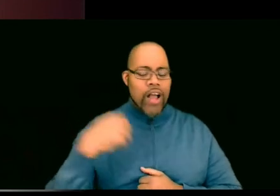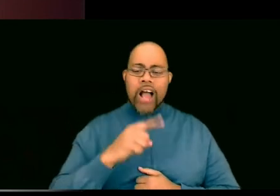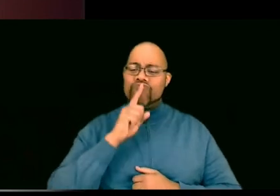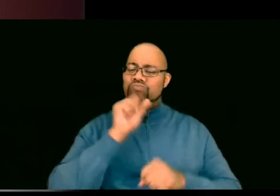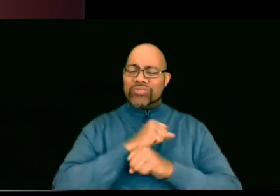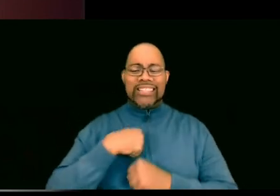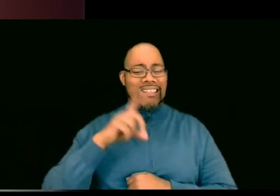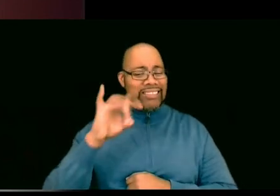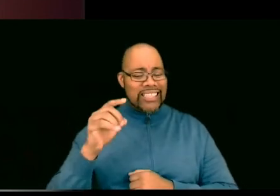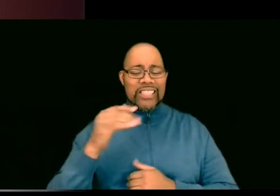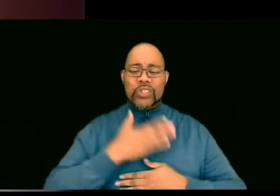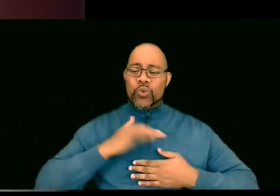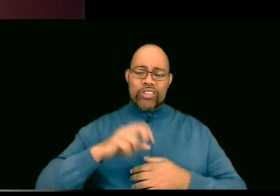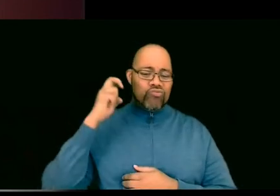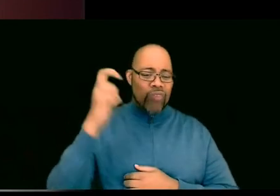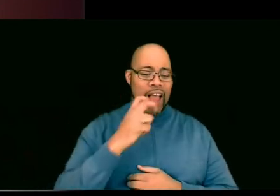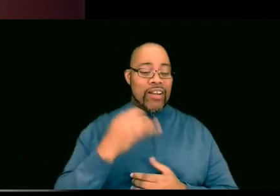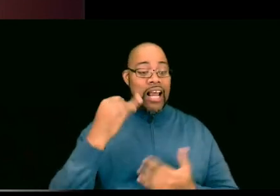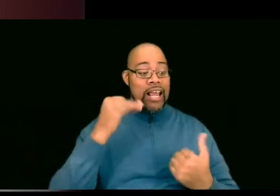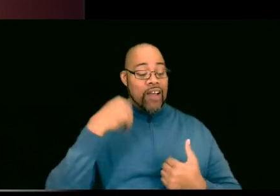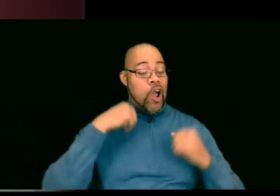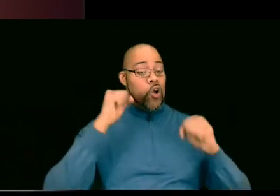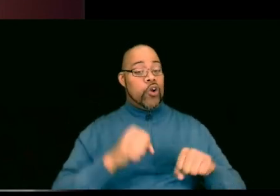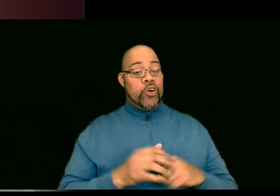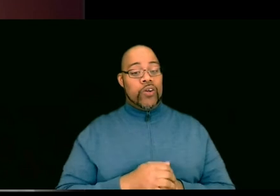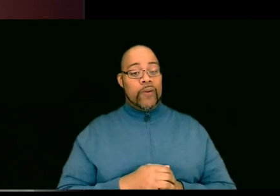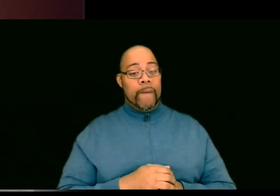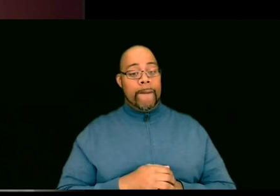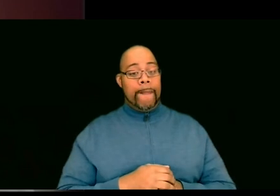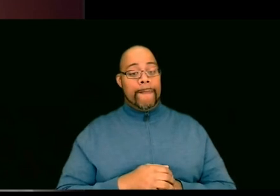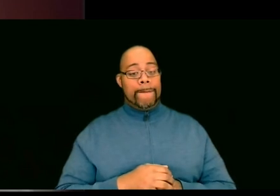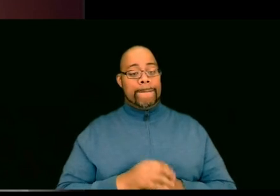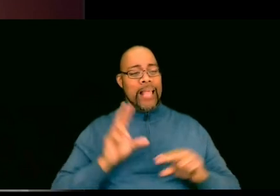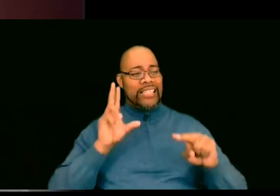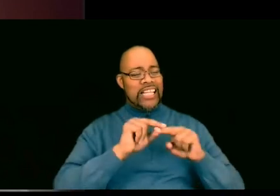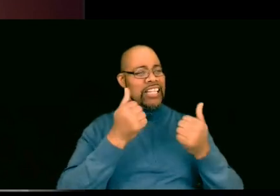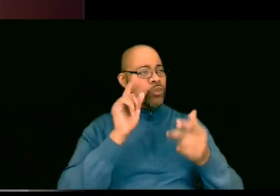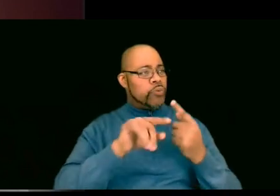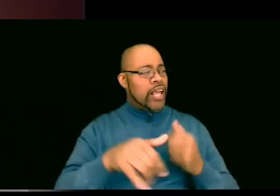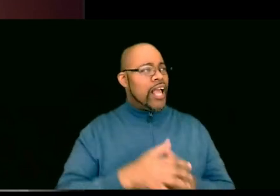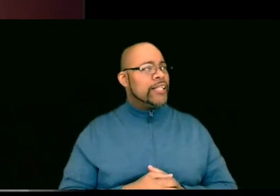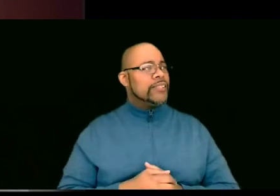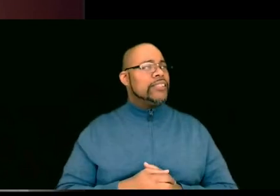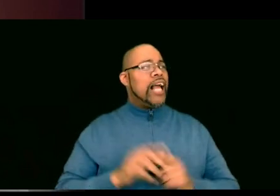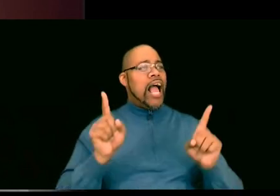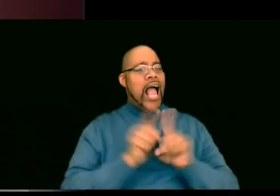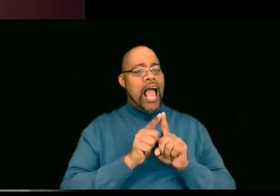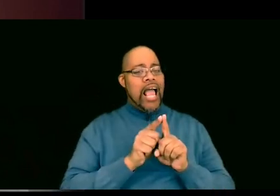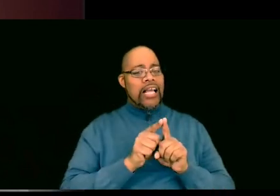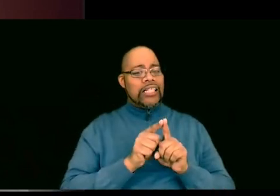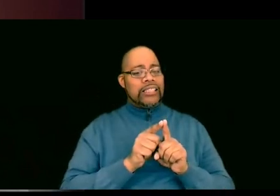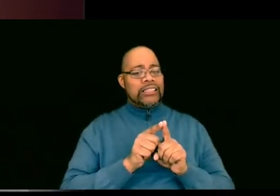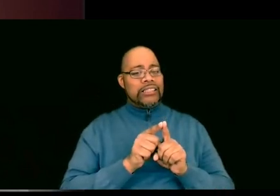travel. I really did enjoy that. Now, if I could attach anything to that as